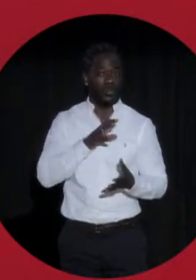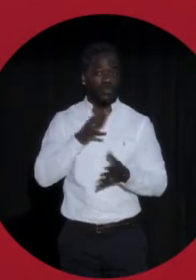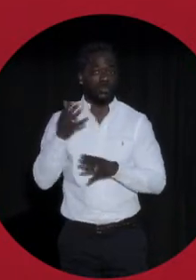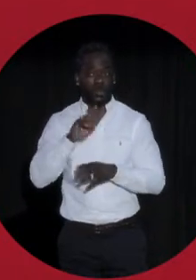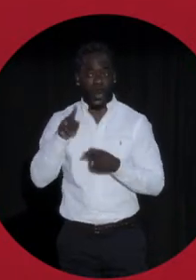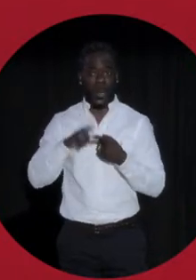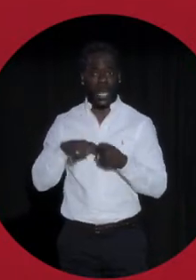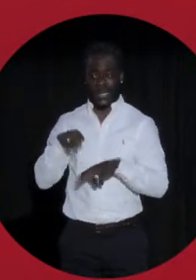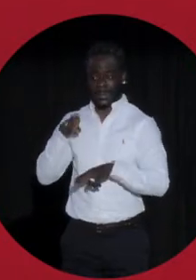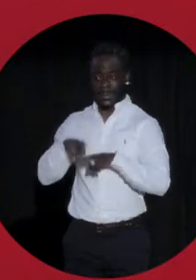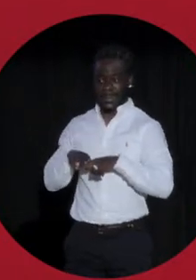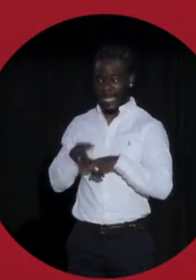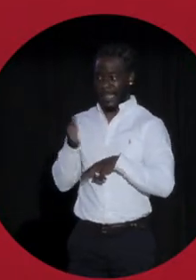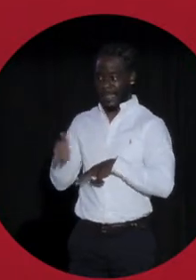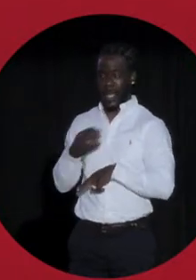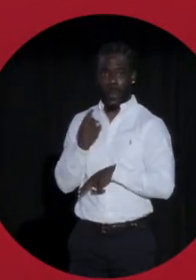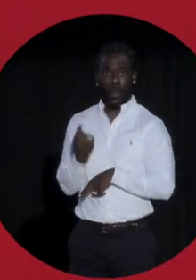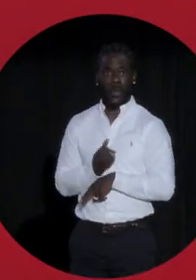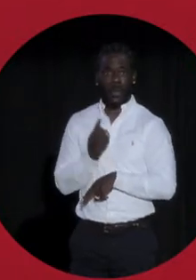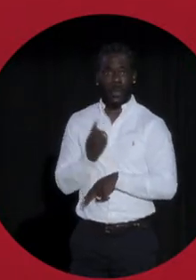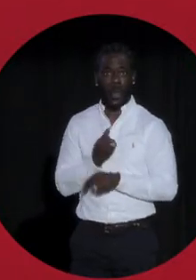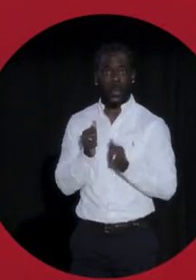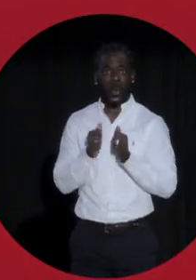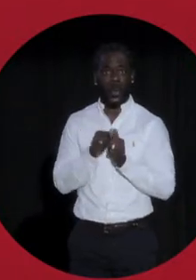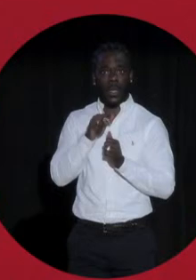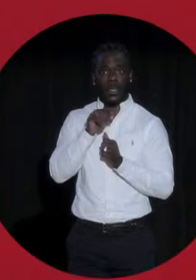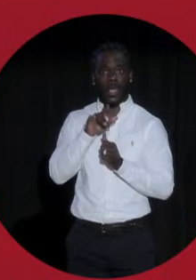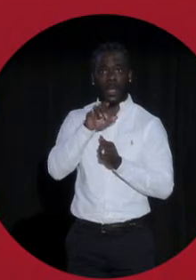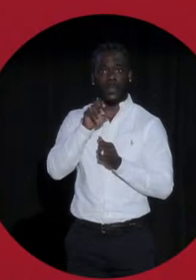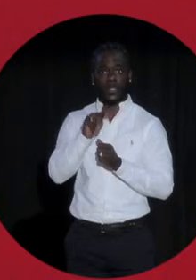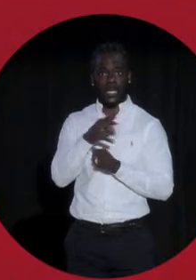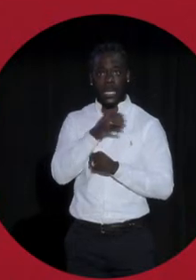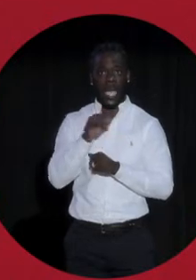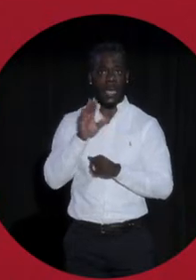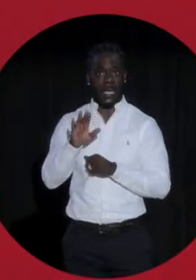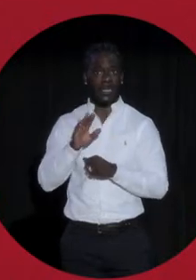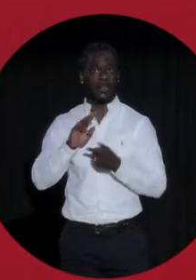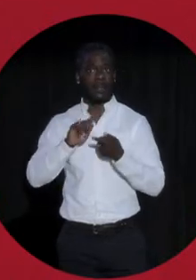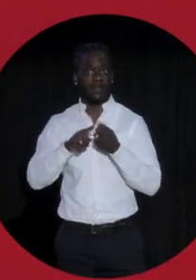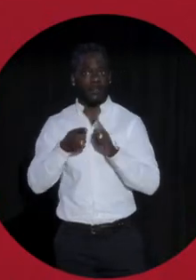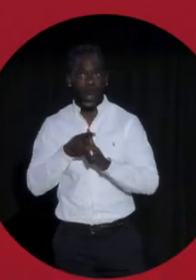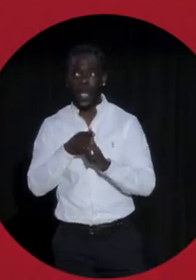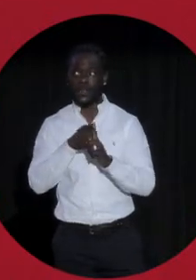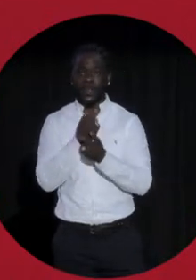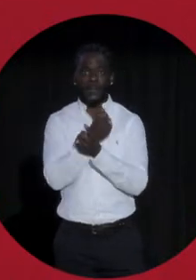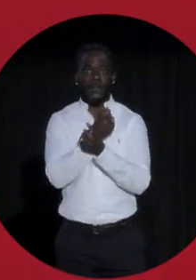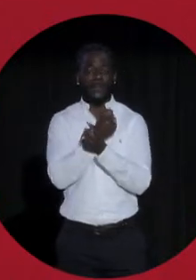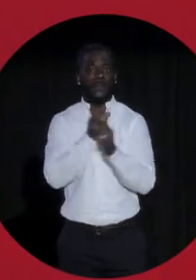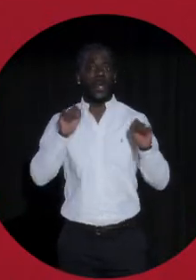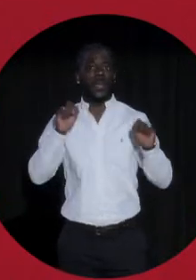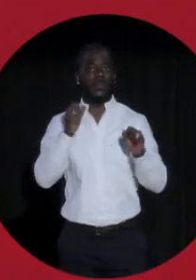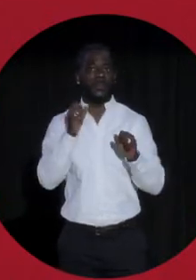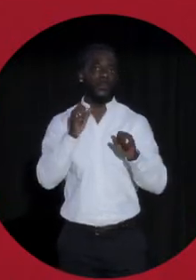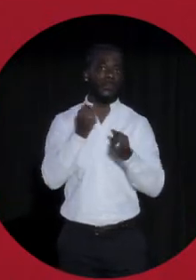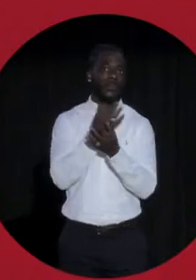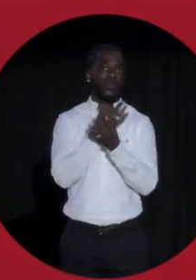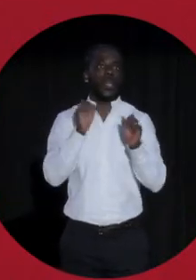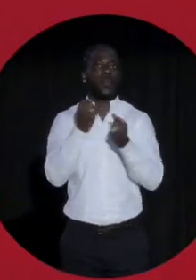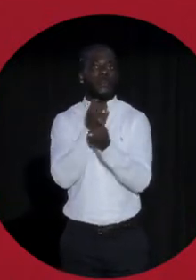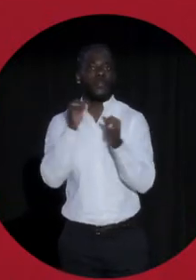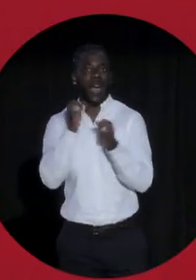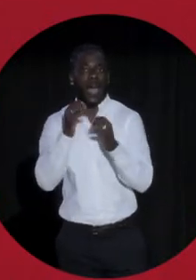that courtyard all alone with Nelson and his comrades, freedom fighters in the war against